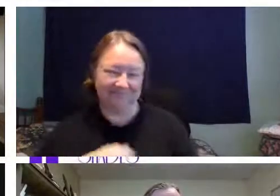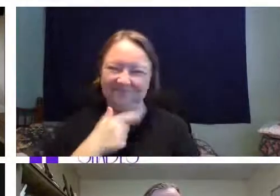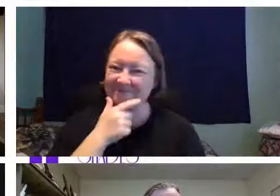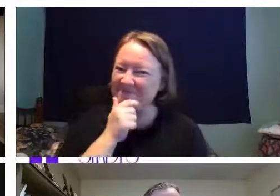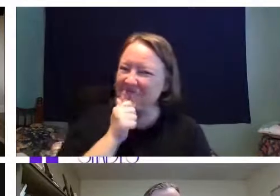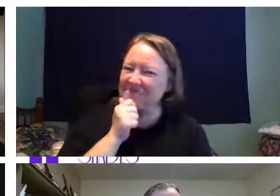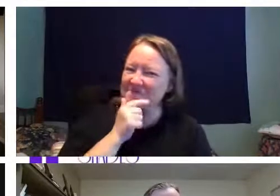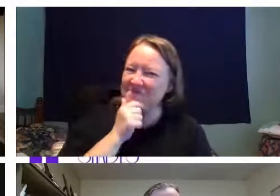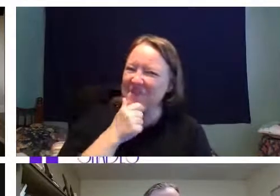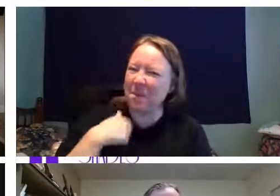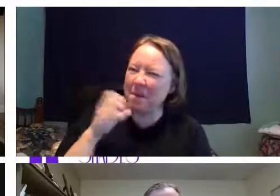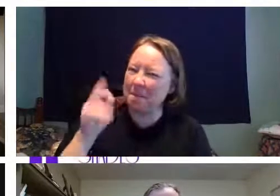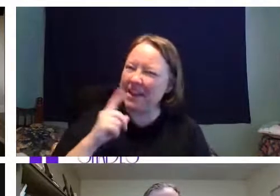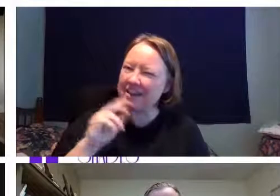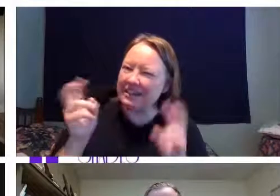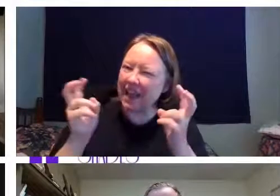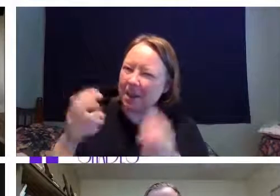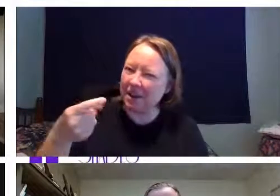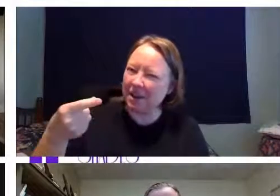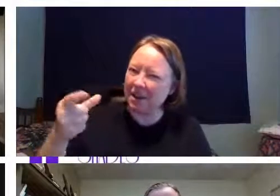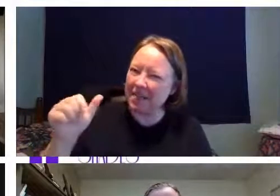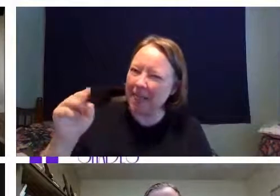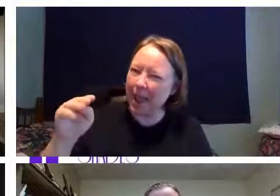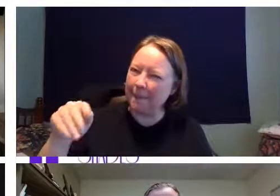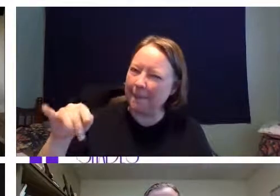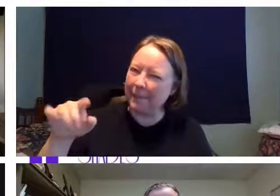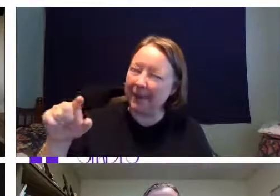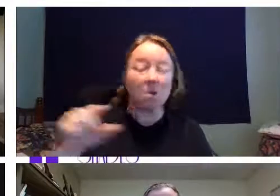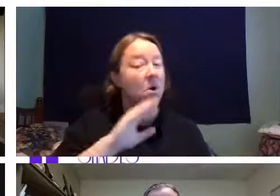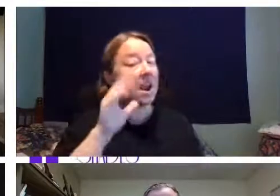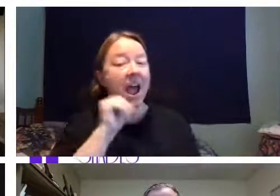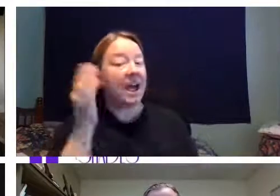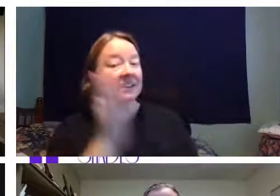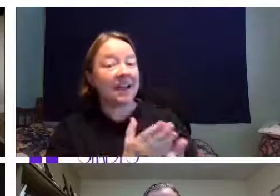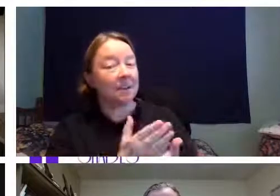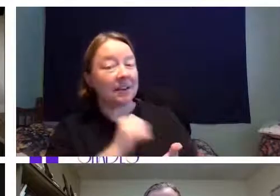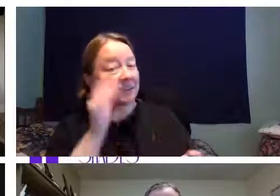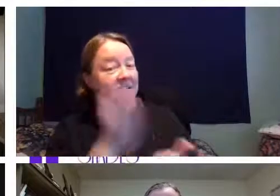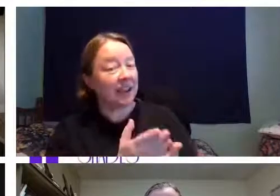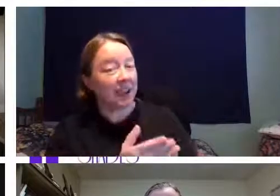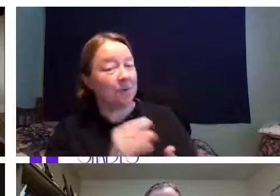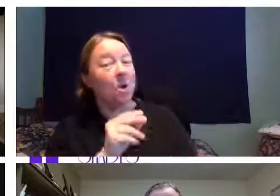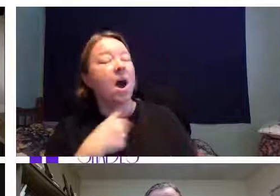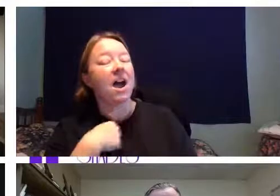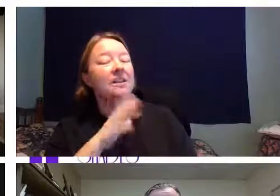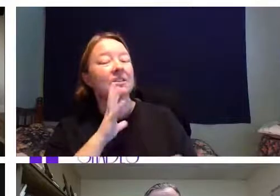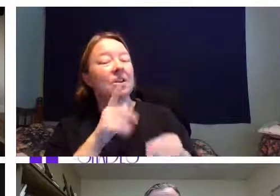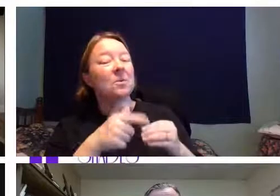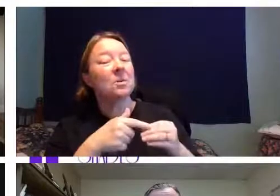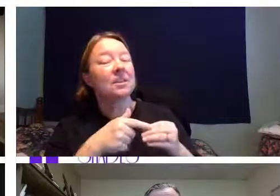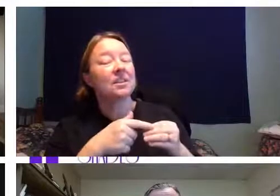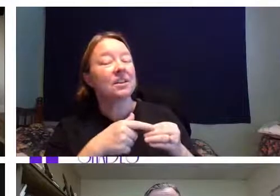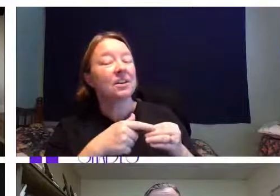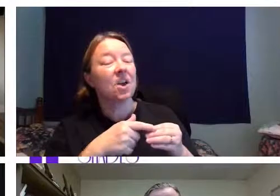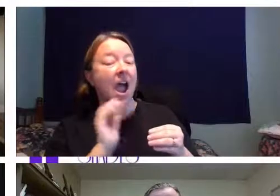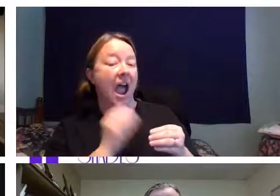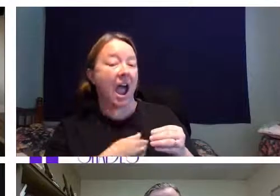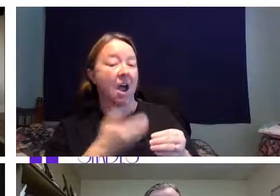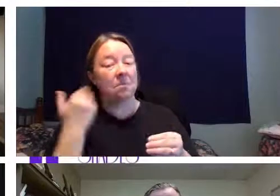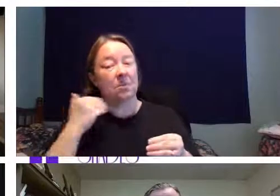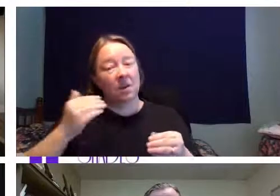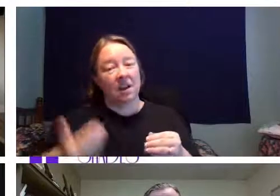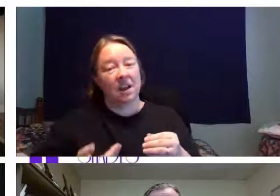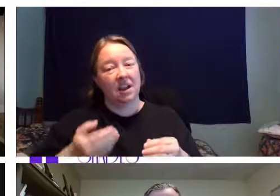Are we back to that again? We're never leaving it. I spoke with one of our former guests, Father